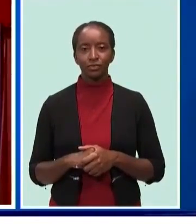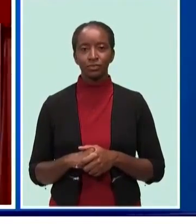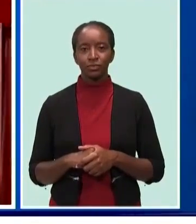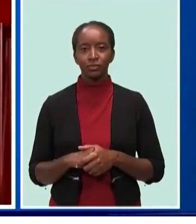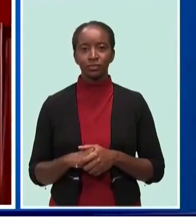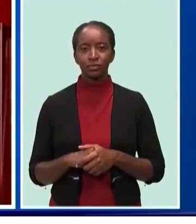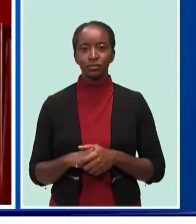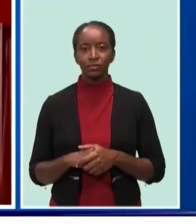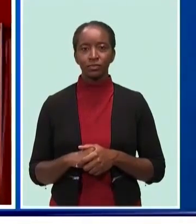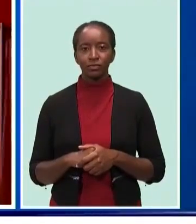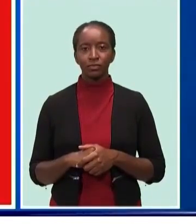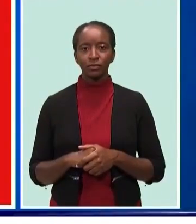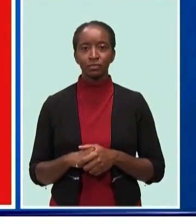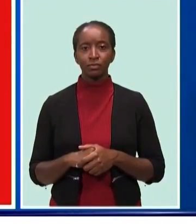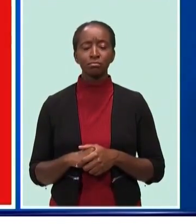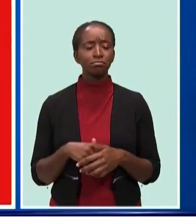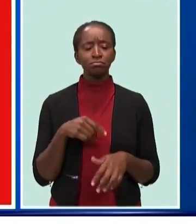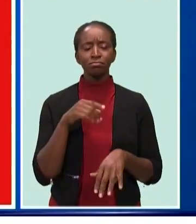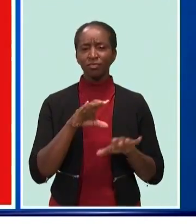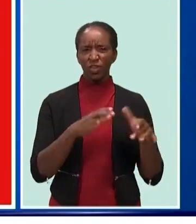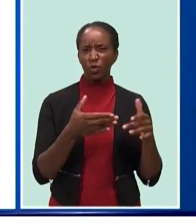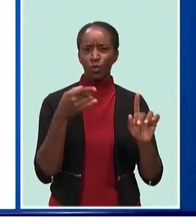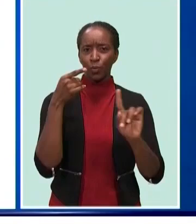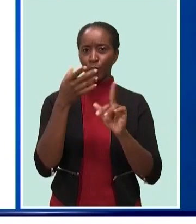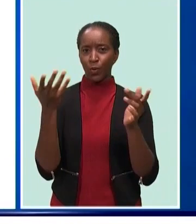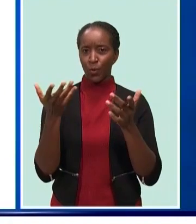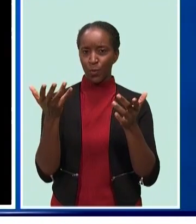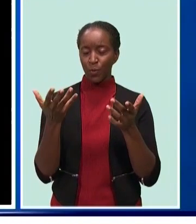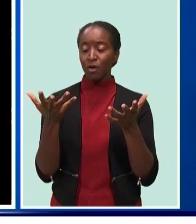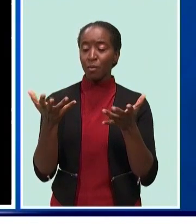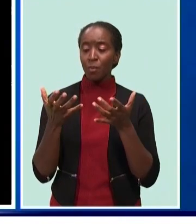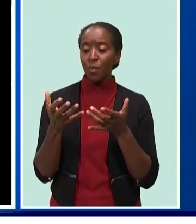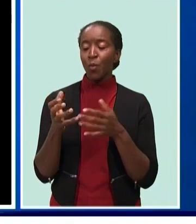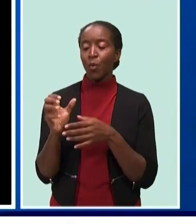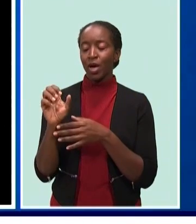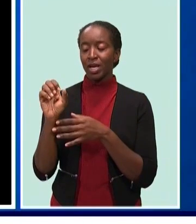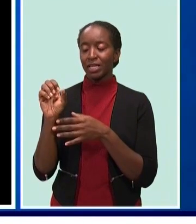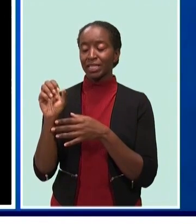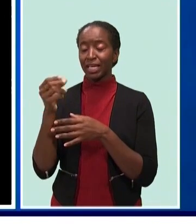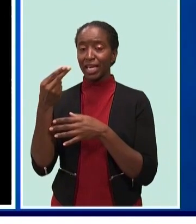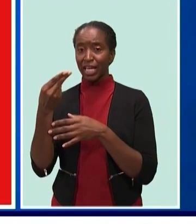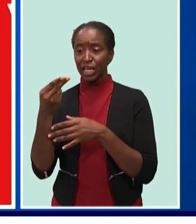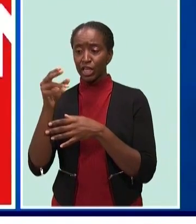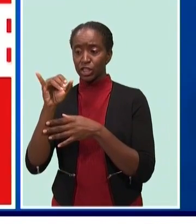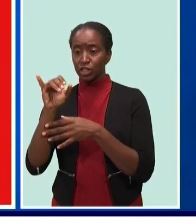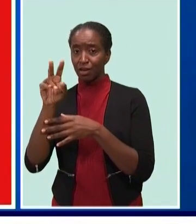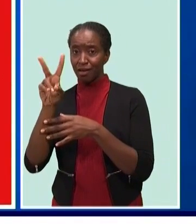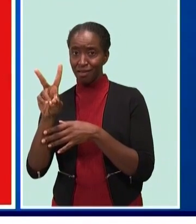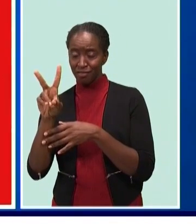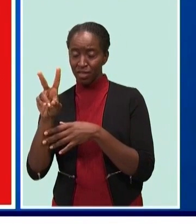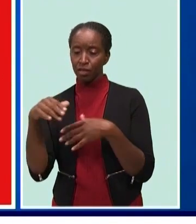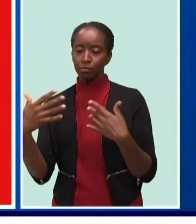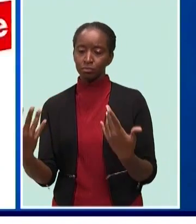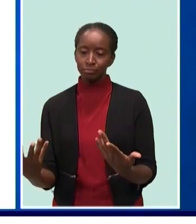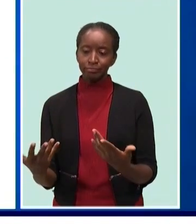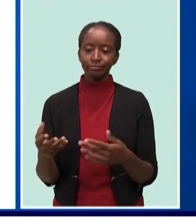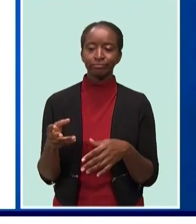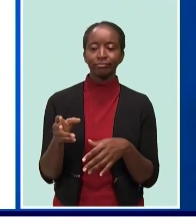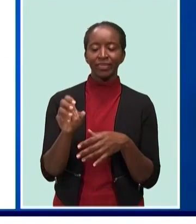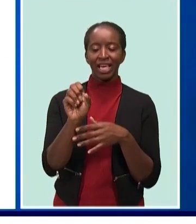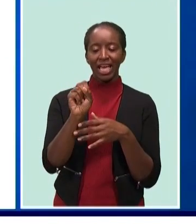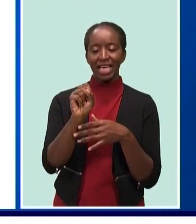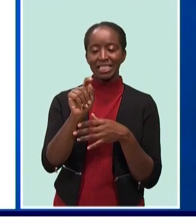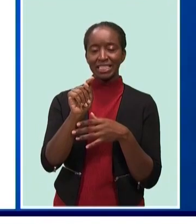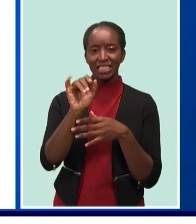It also seeks to reduce cases of HIV, STIs, and unplanned pregnancies among young people. One of the organizers,